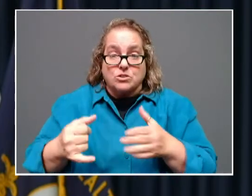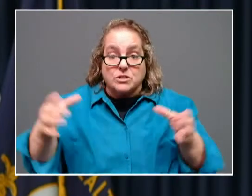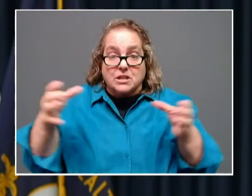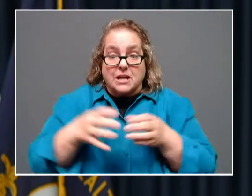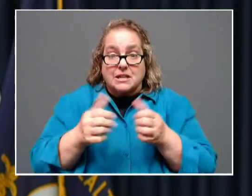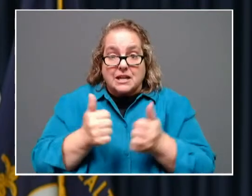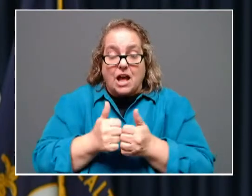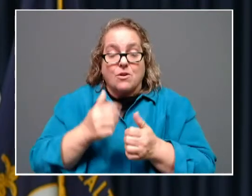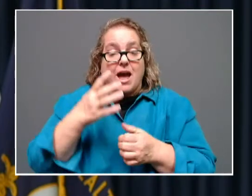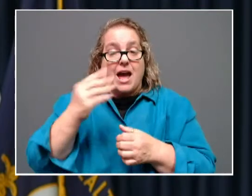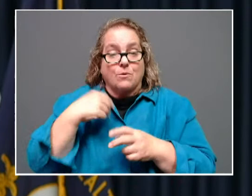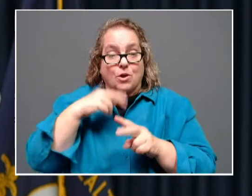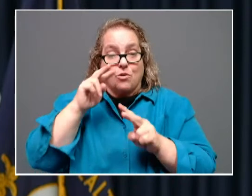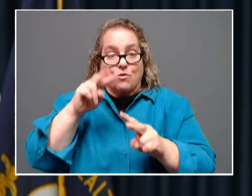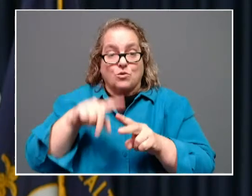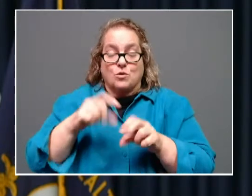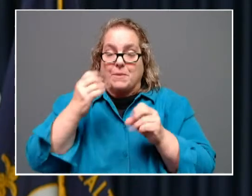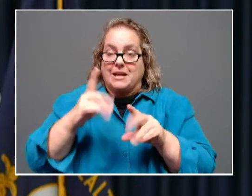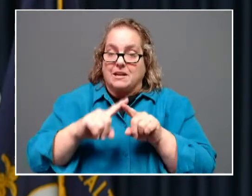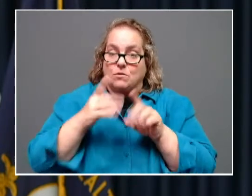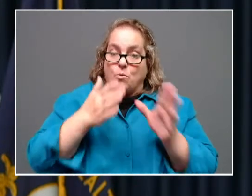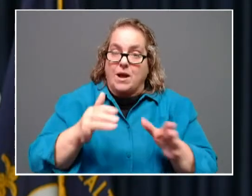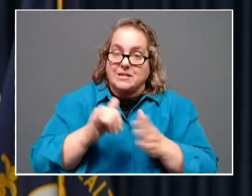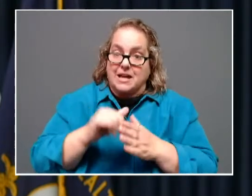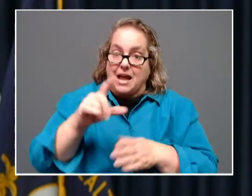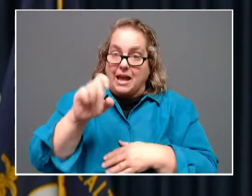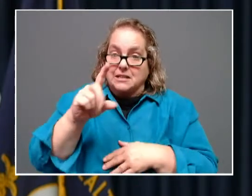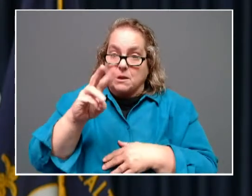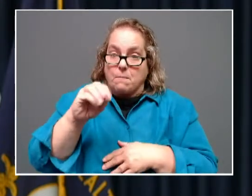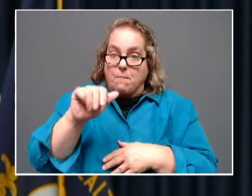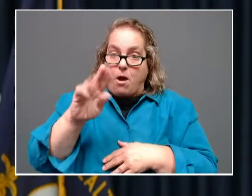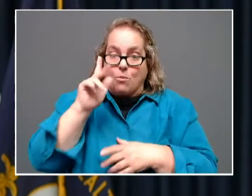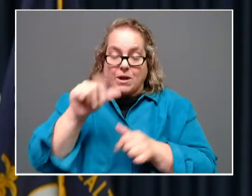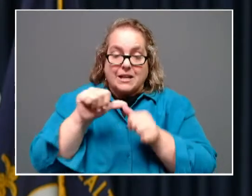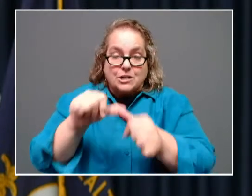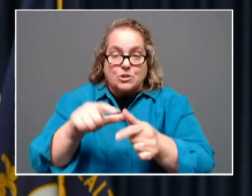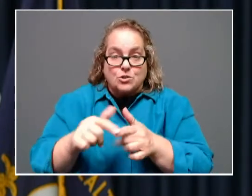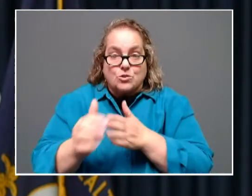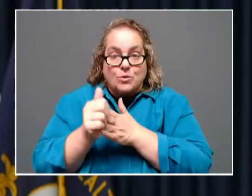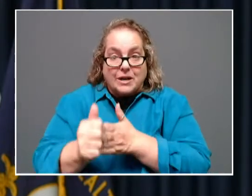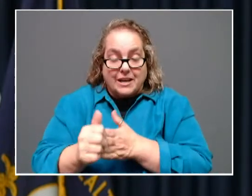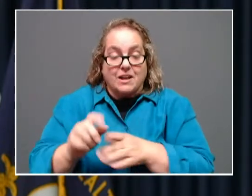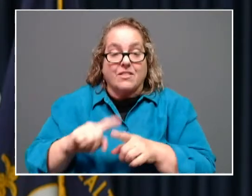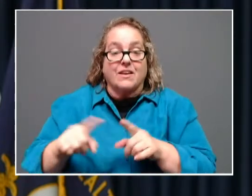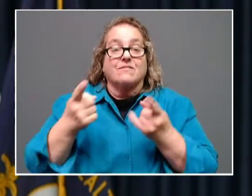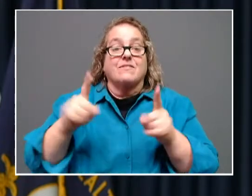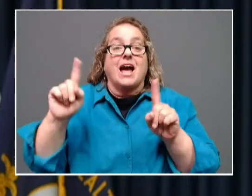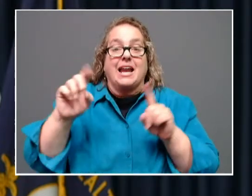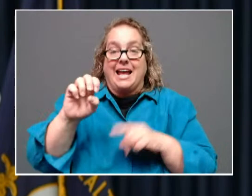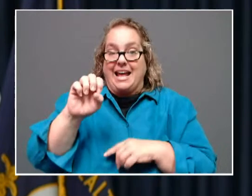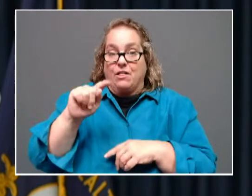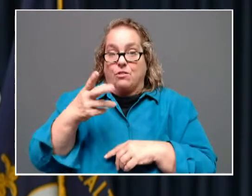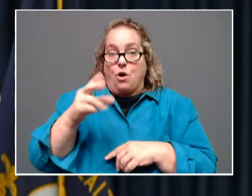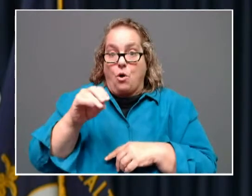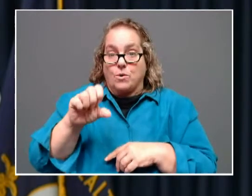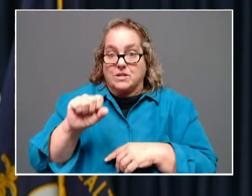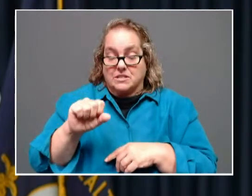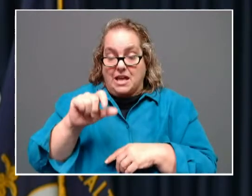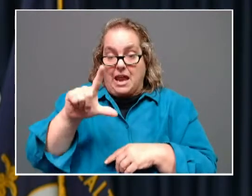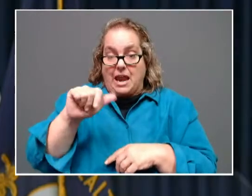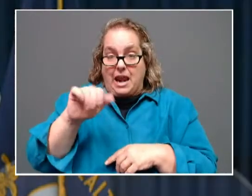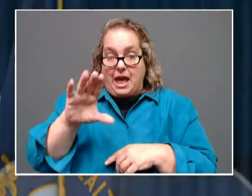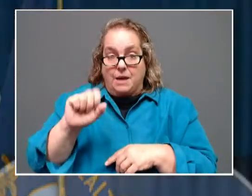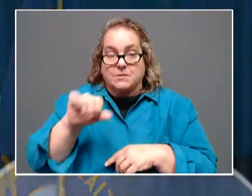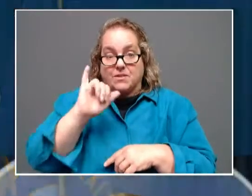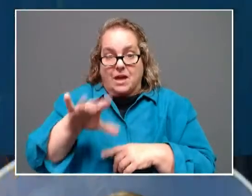Lexmark will continue to lead. And finally, we have Ethos Laboratories, a pain diagnostic lab expanding in northern Kentucky